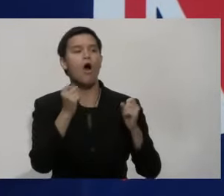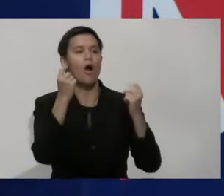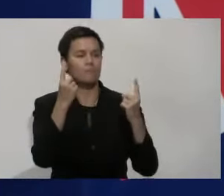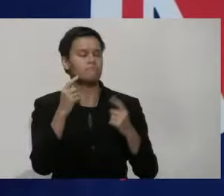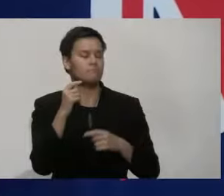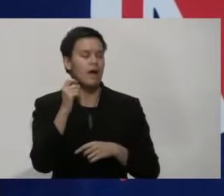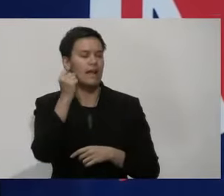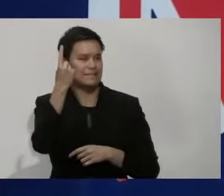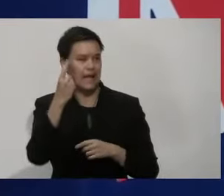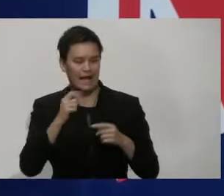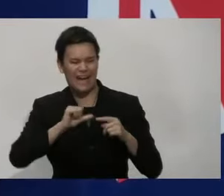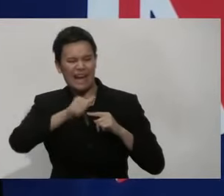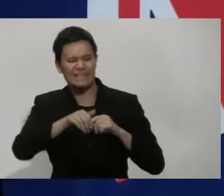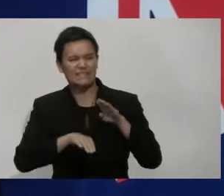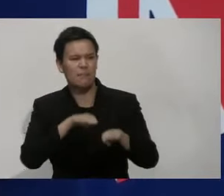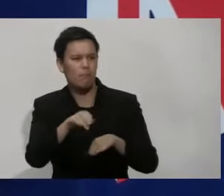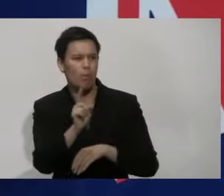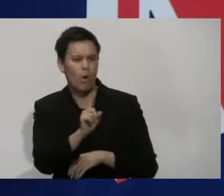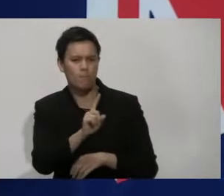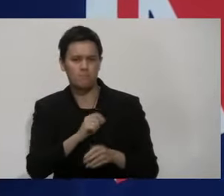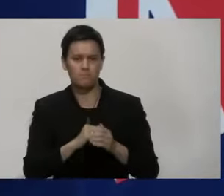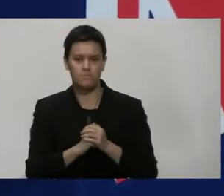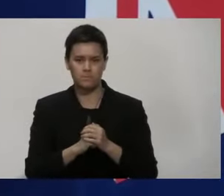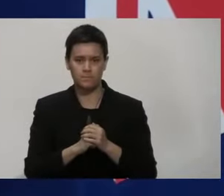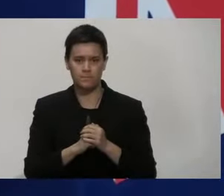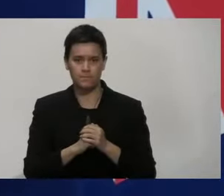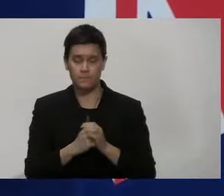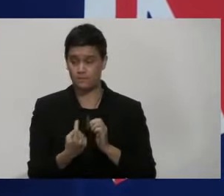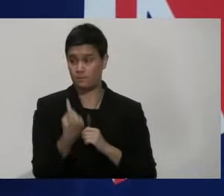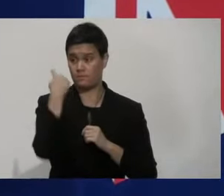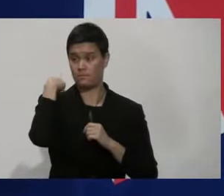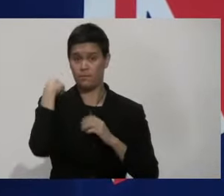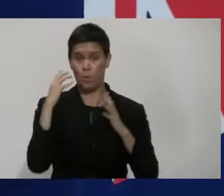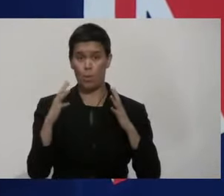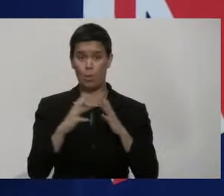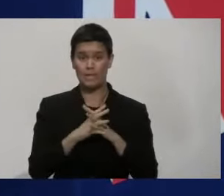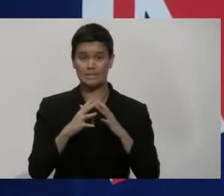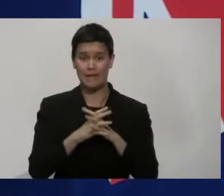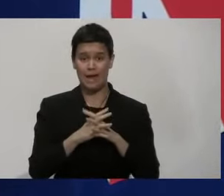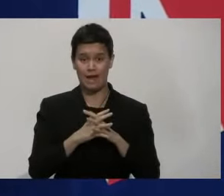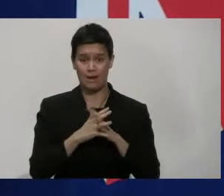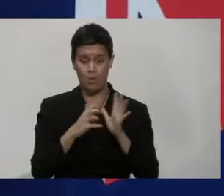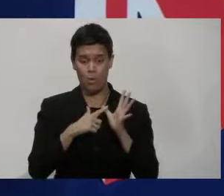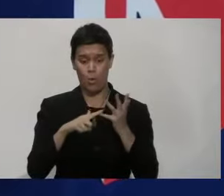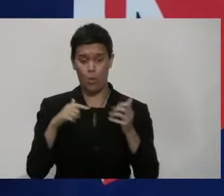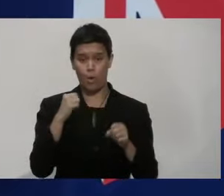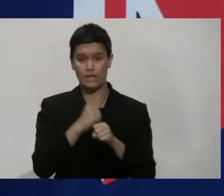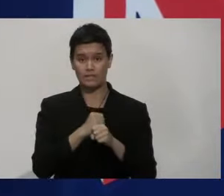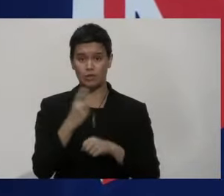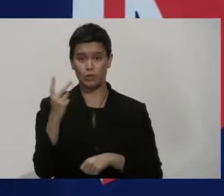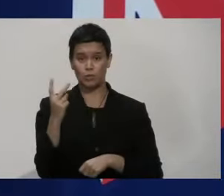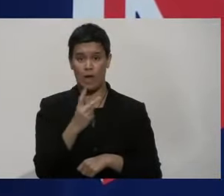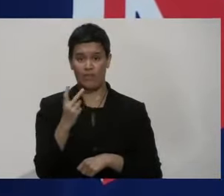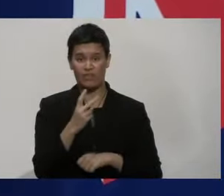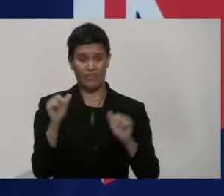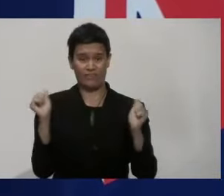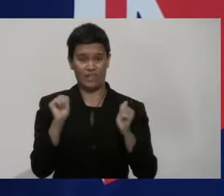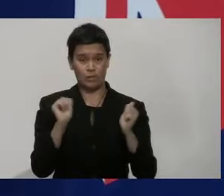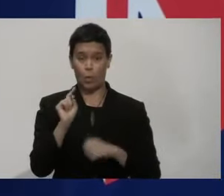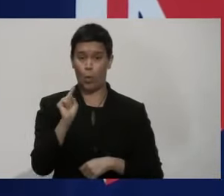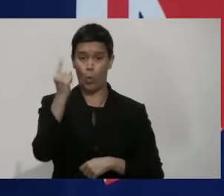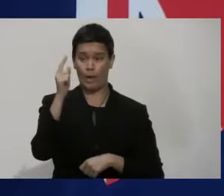come. Since Wednesday, 12 August, we have tested more than 100,000